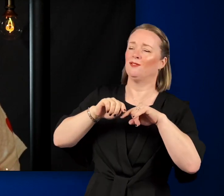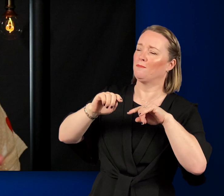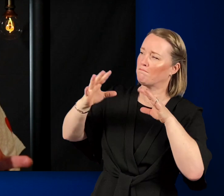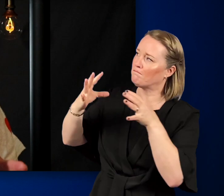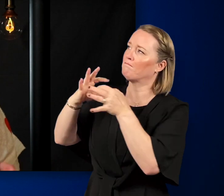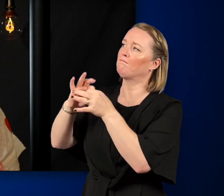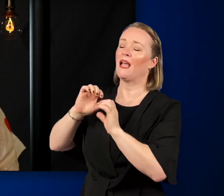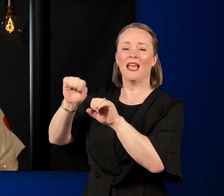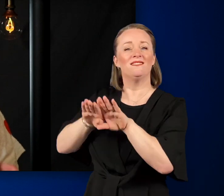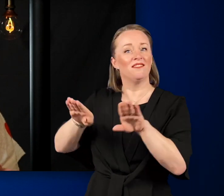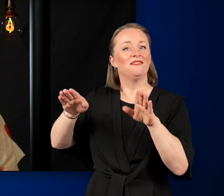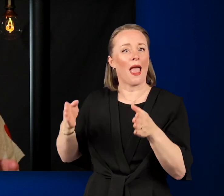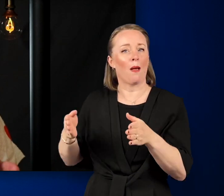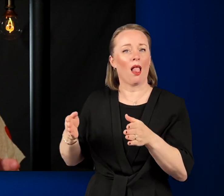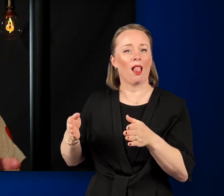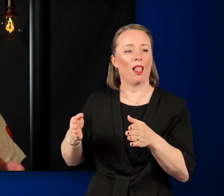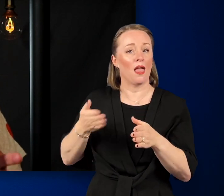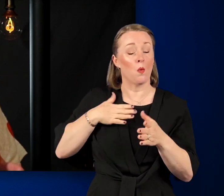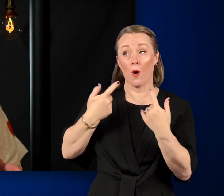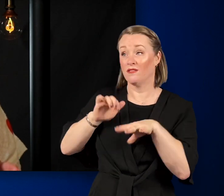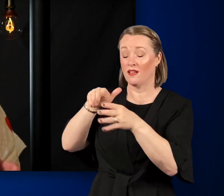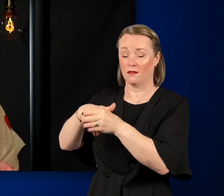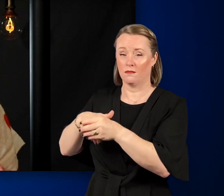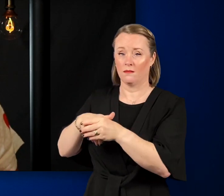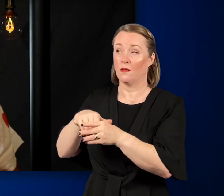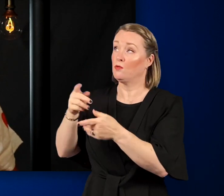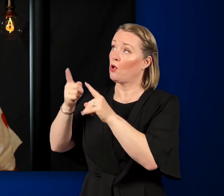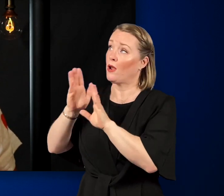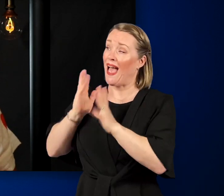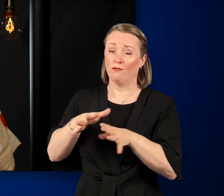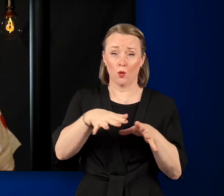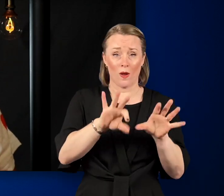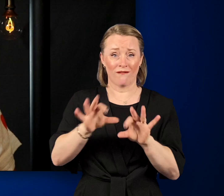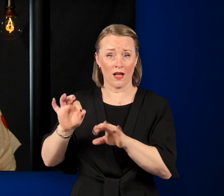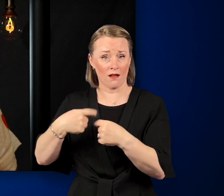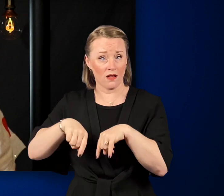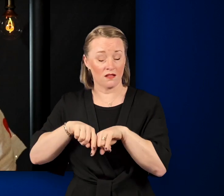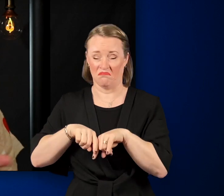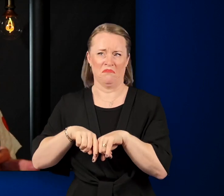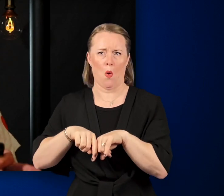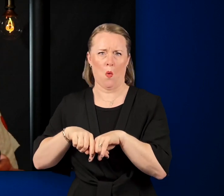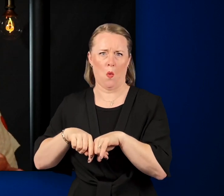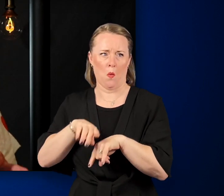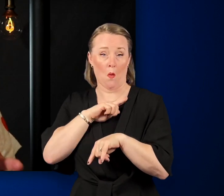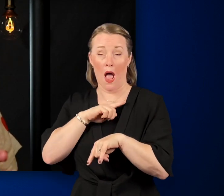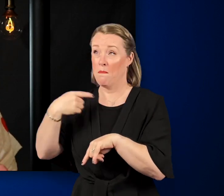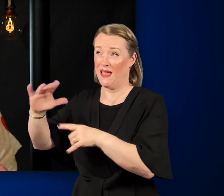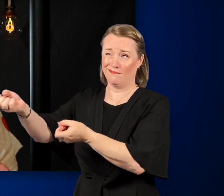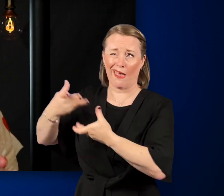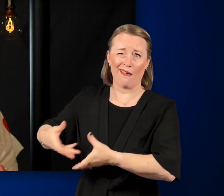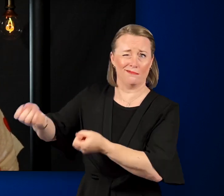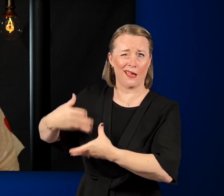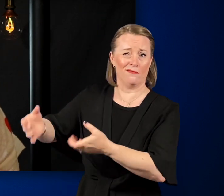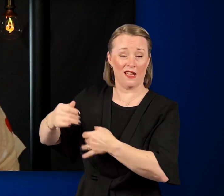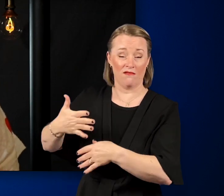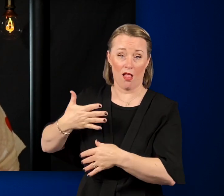anything. He's not obliged to give us any more than he already has. He's actually given us life. He's given us a beautiful planet